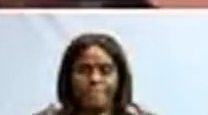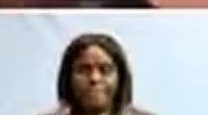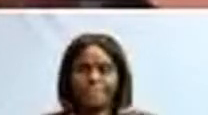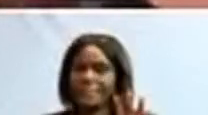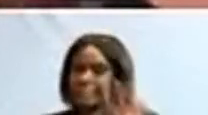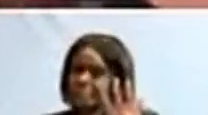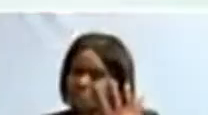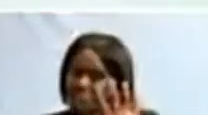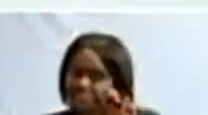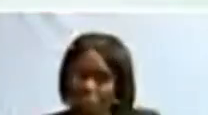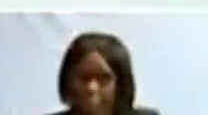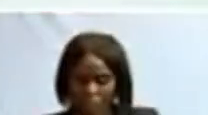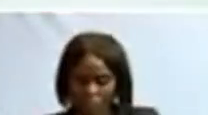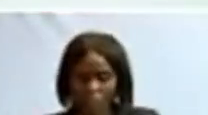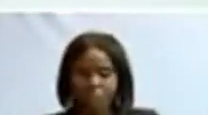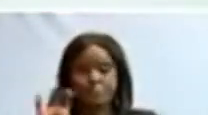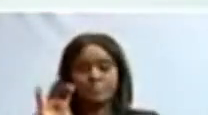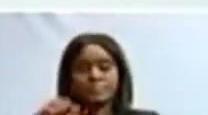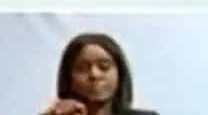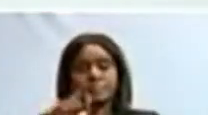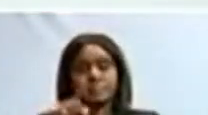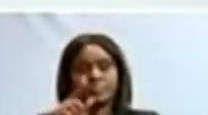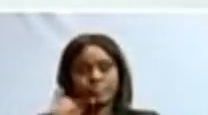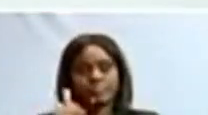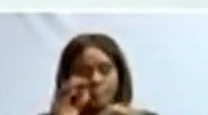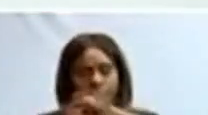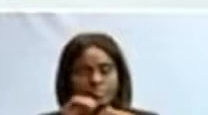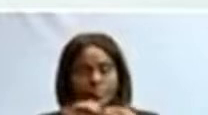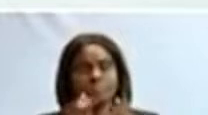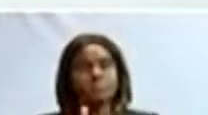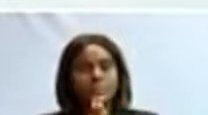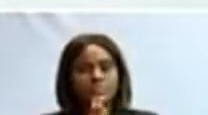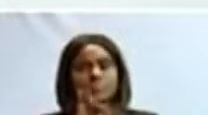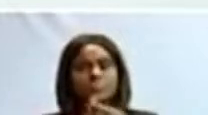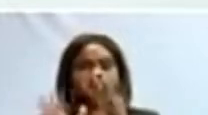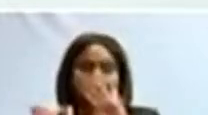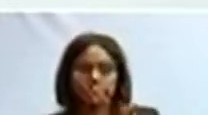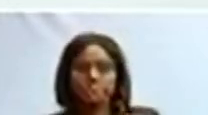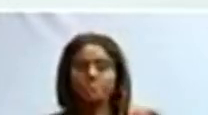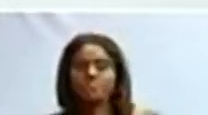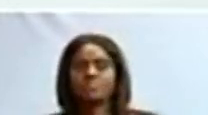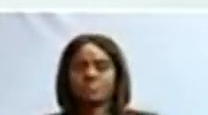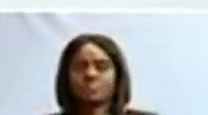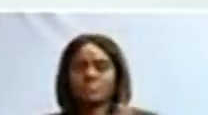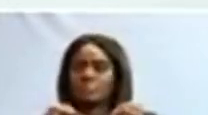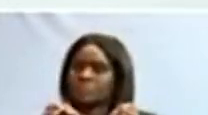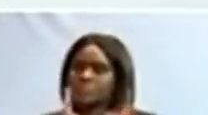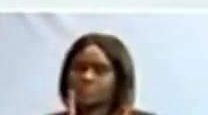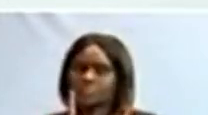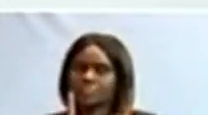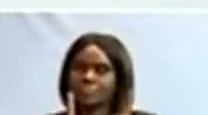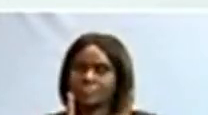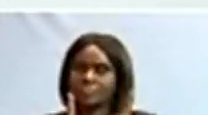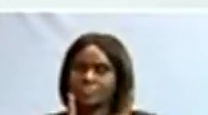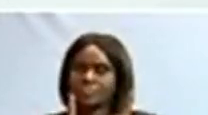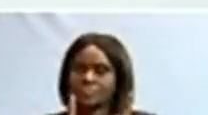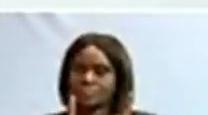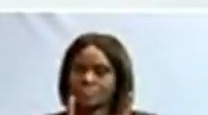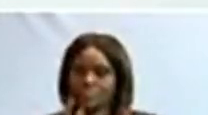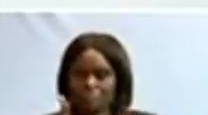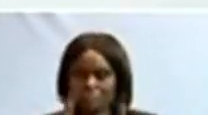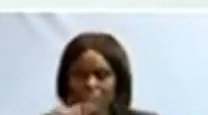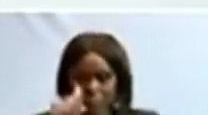Favorable. Sorry, CS, you are further requested to skip that. Okay. The